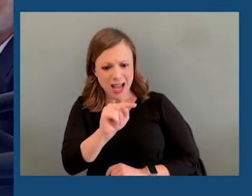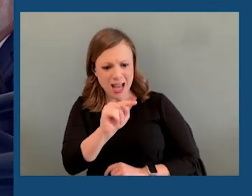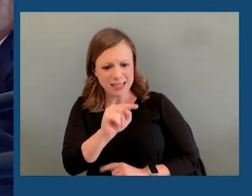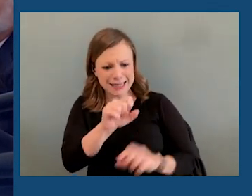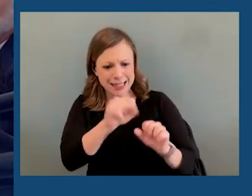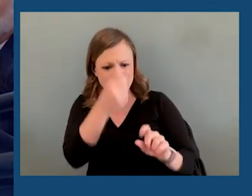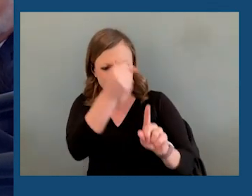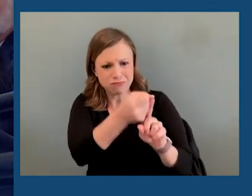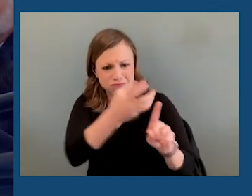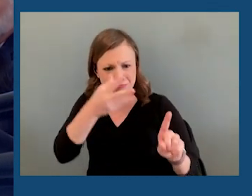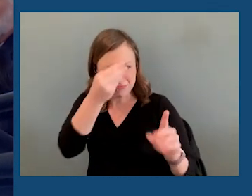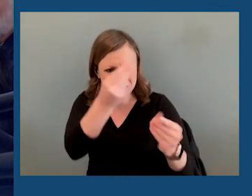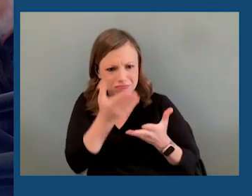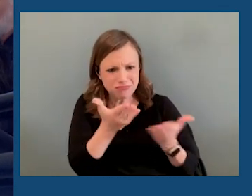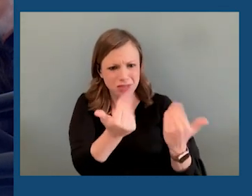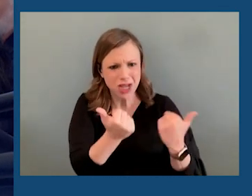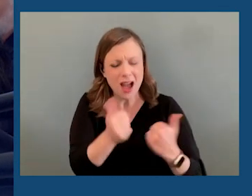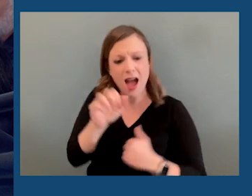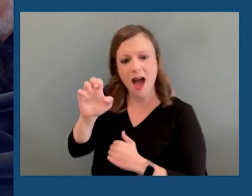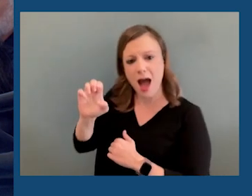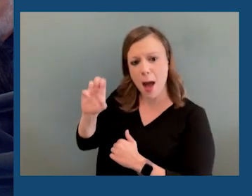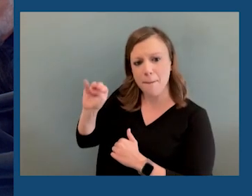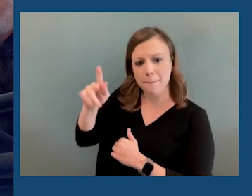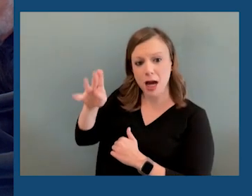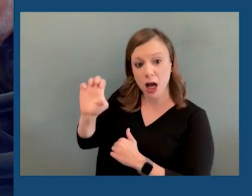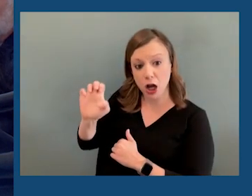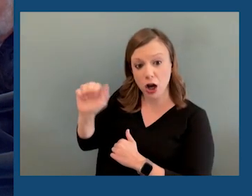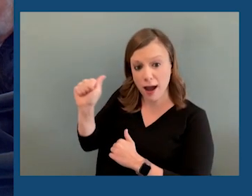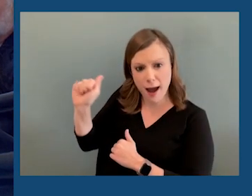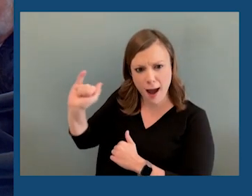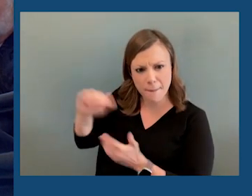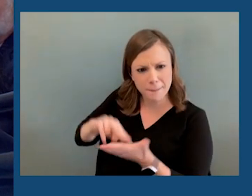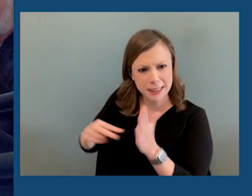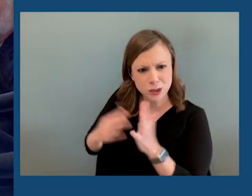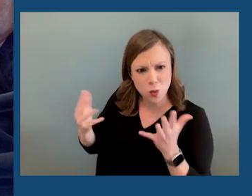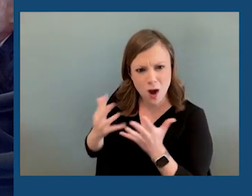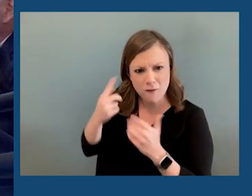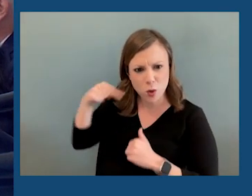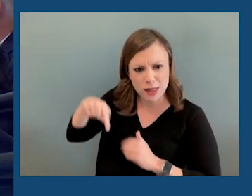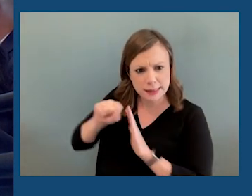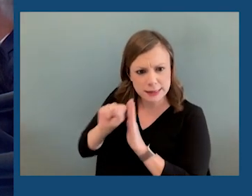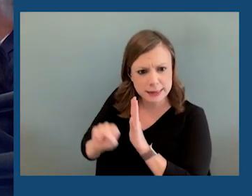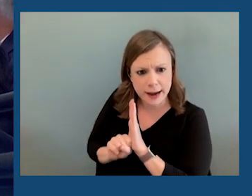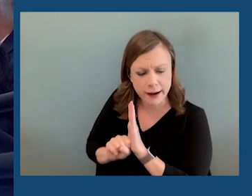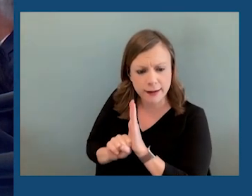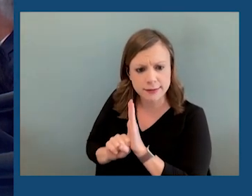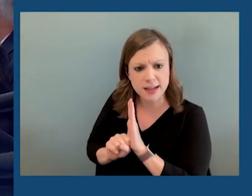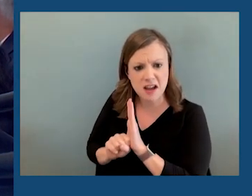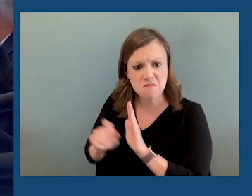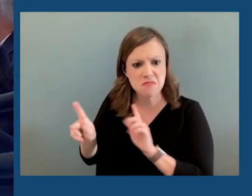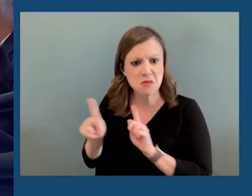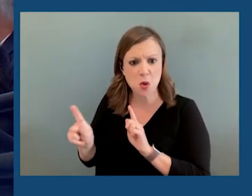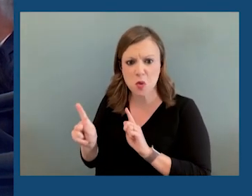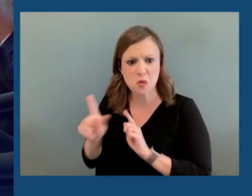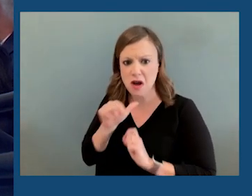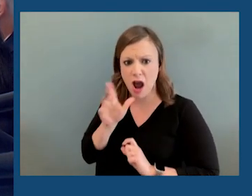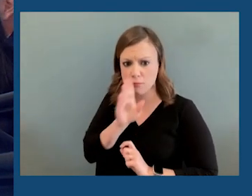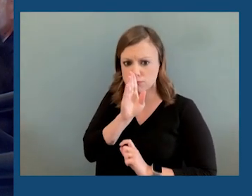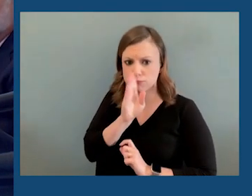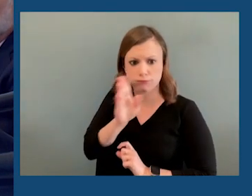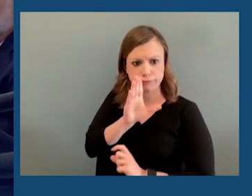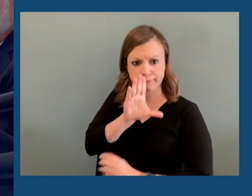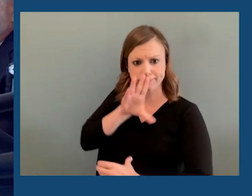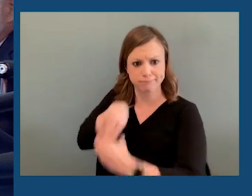what you think Empire AI means for the state, and for people who might not be directly in the tech sector